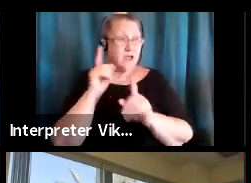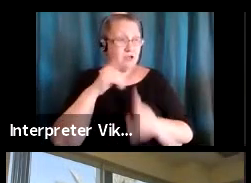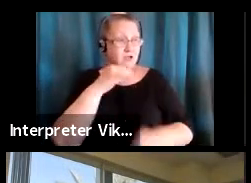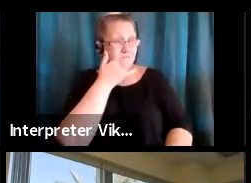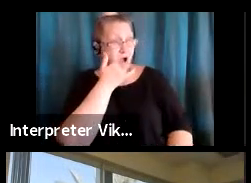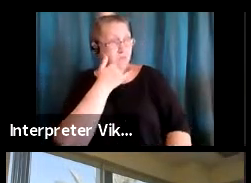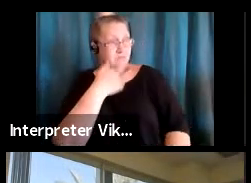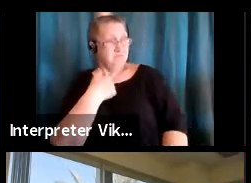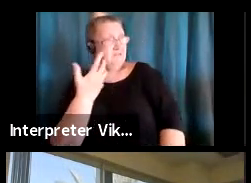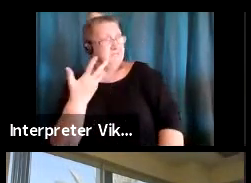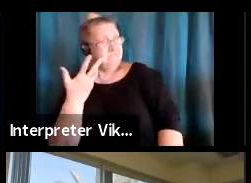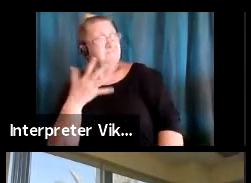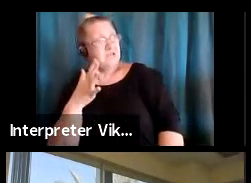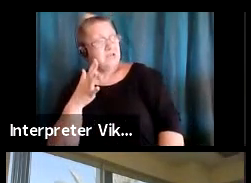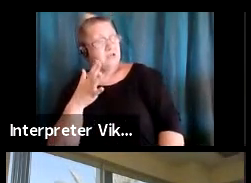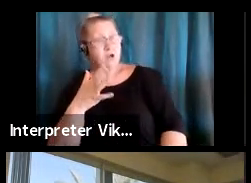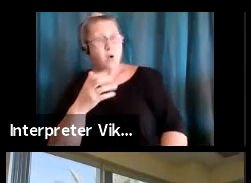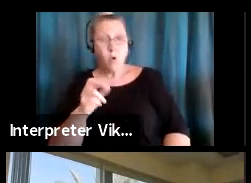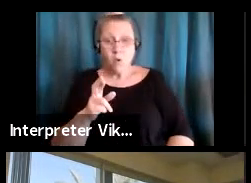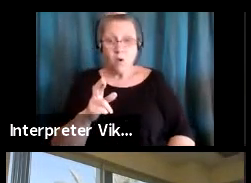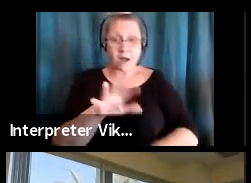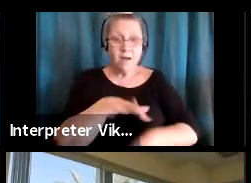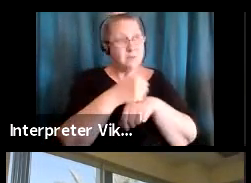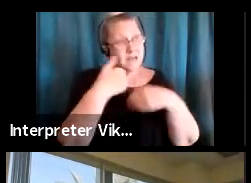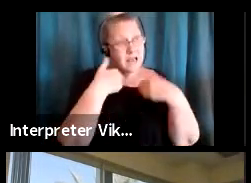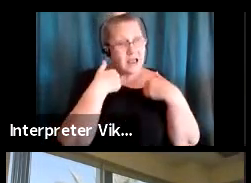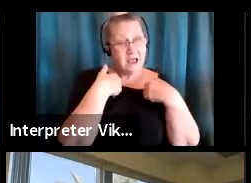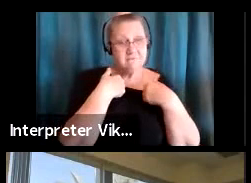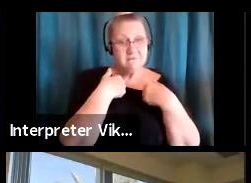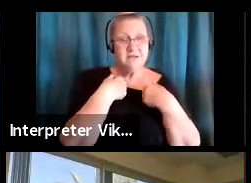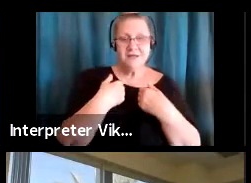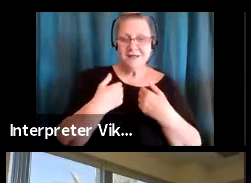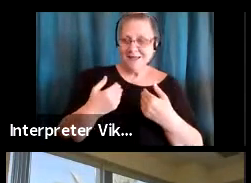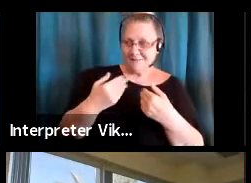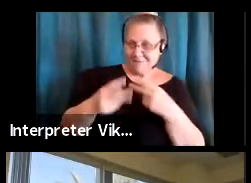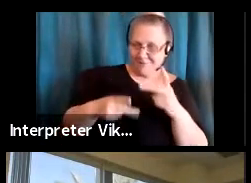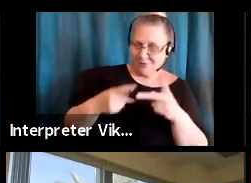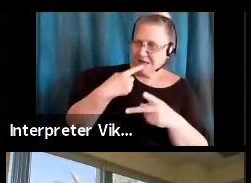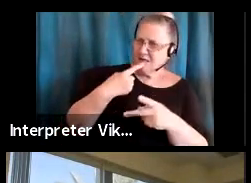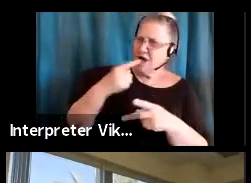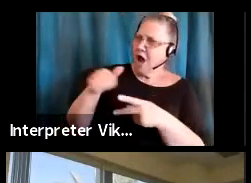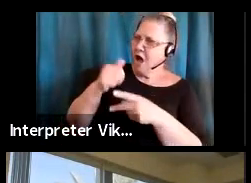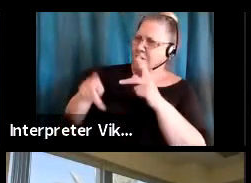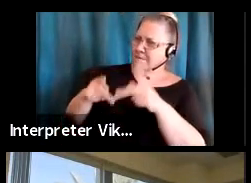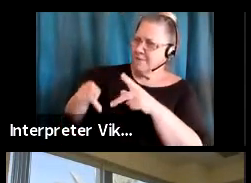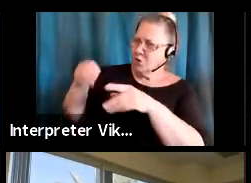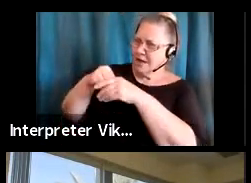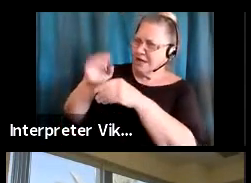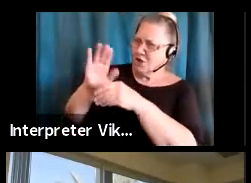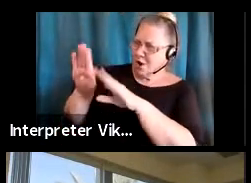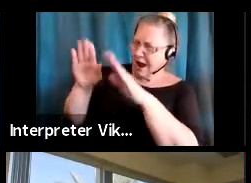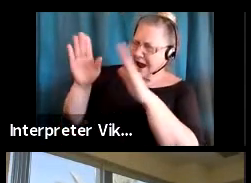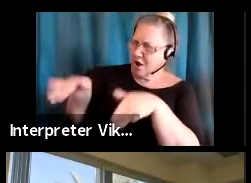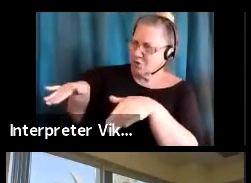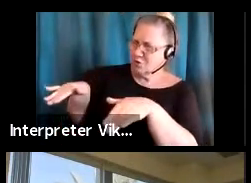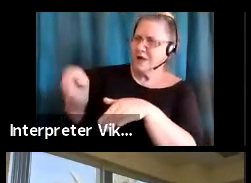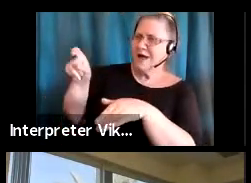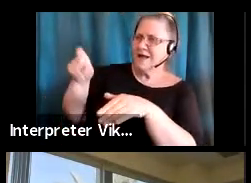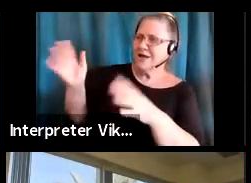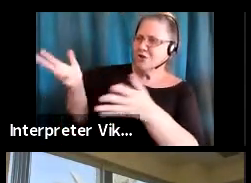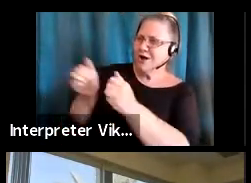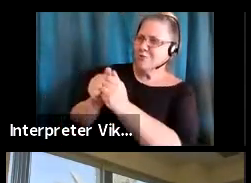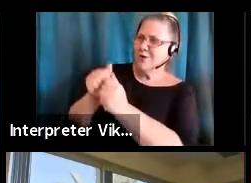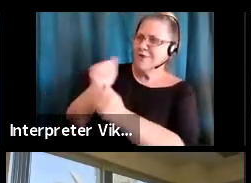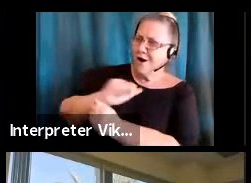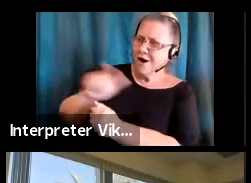been vaccinated or I have an appointment, these people are very highly trained. They said, well, who else is in your house? Put them on the phone. I want to talk to them too.